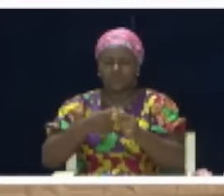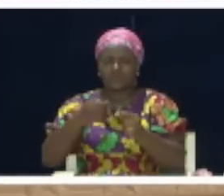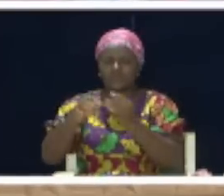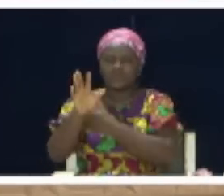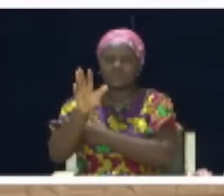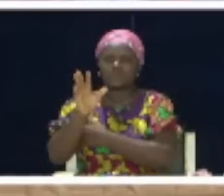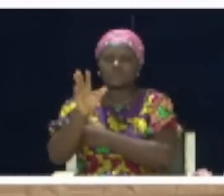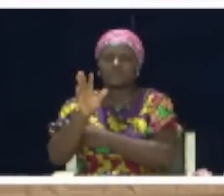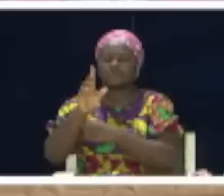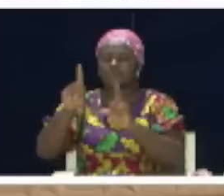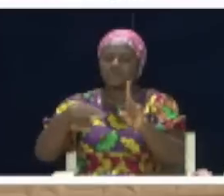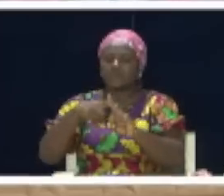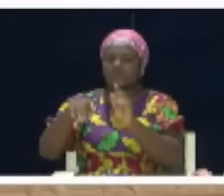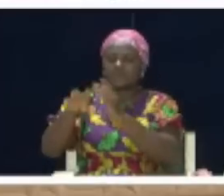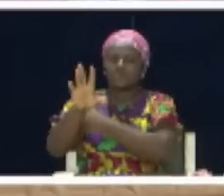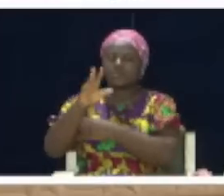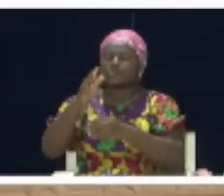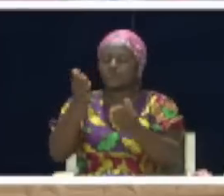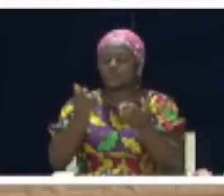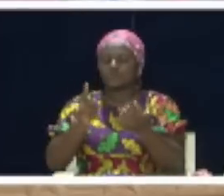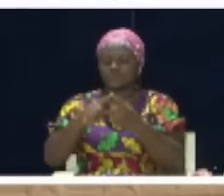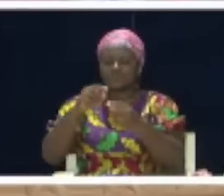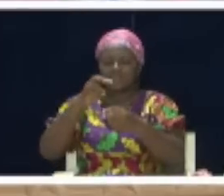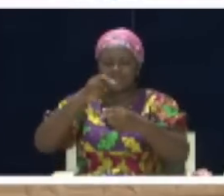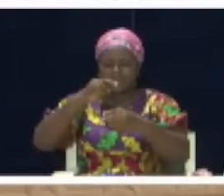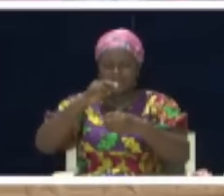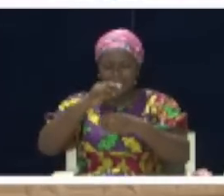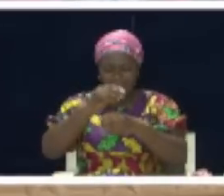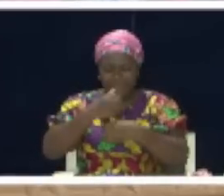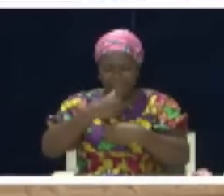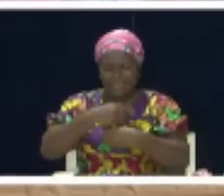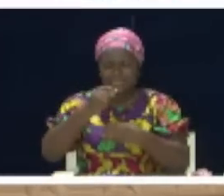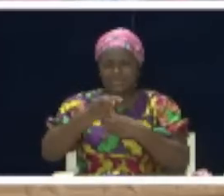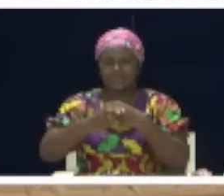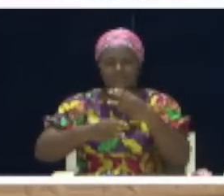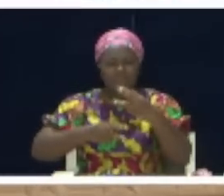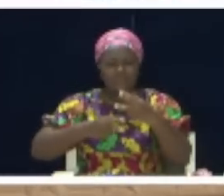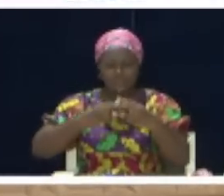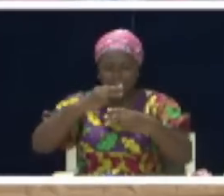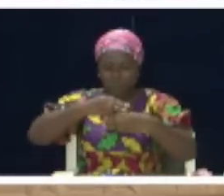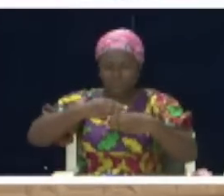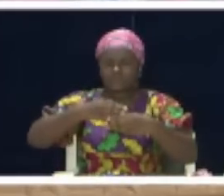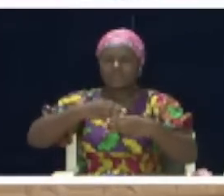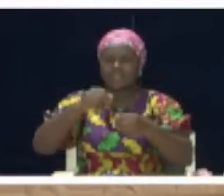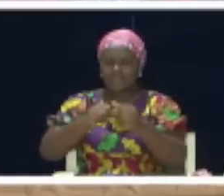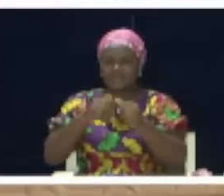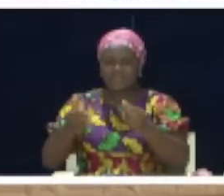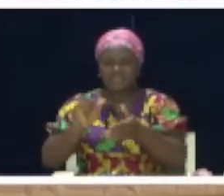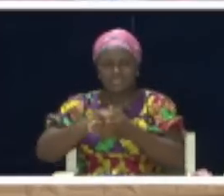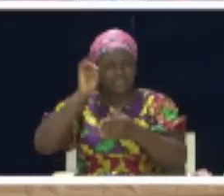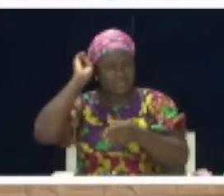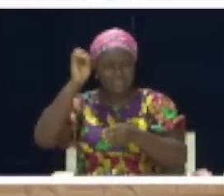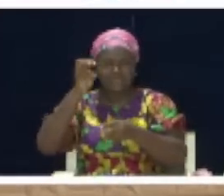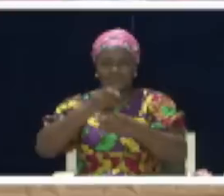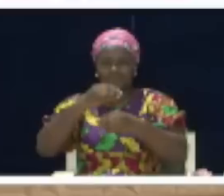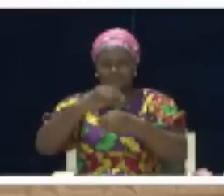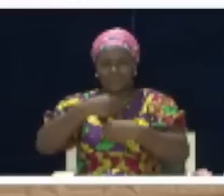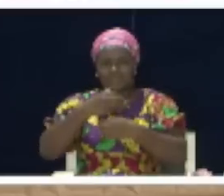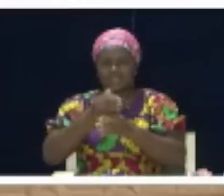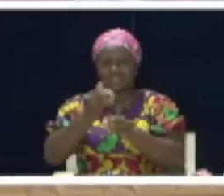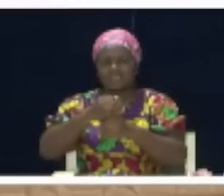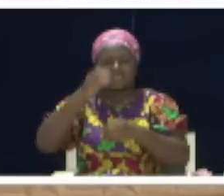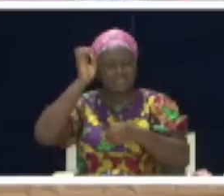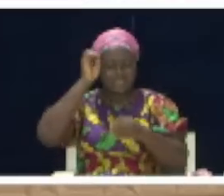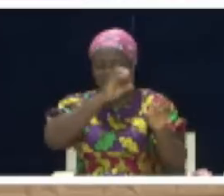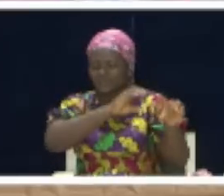That when God wanted to create the walls, everything that he created, he himself did it by